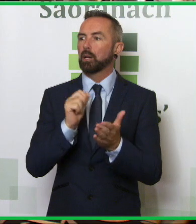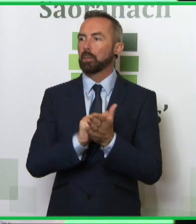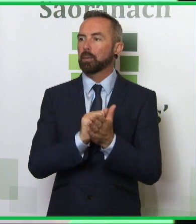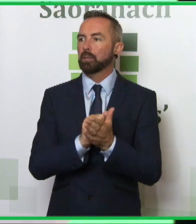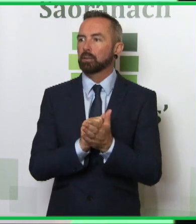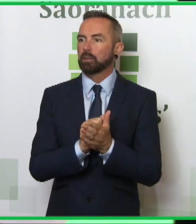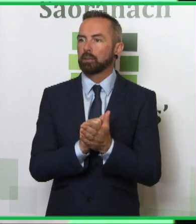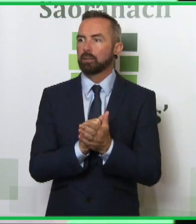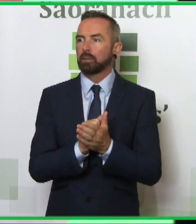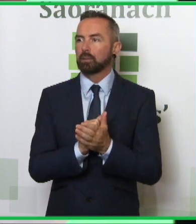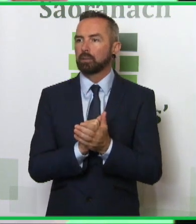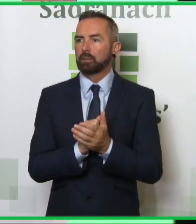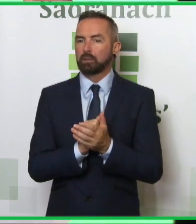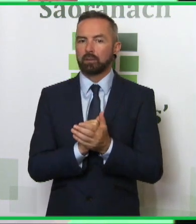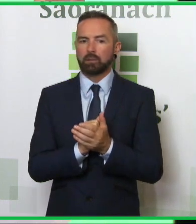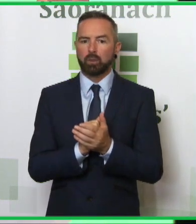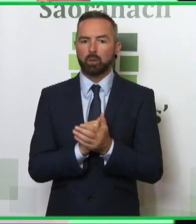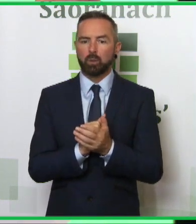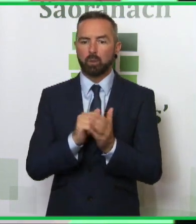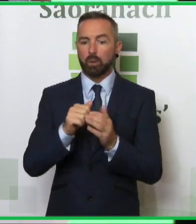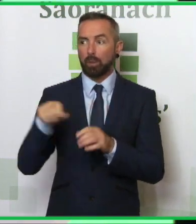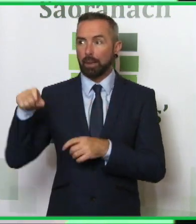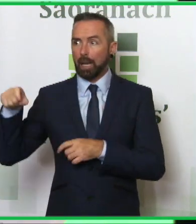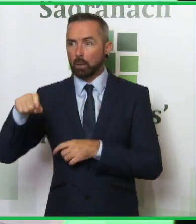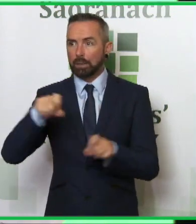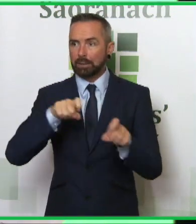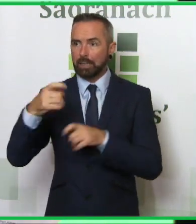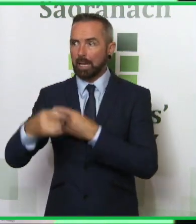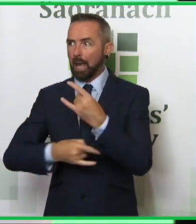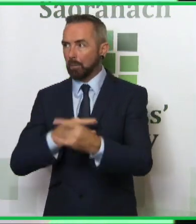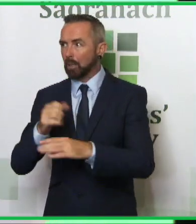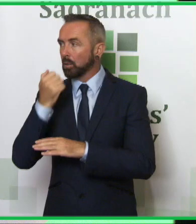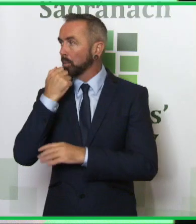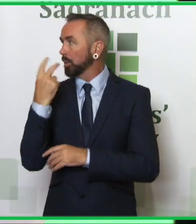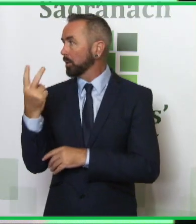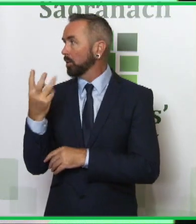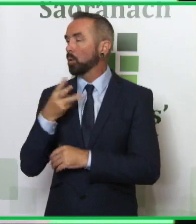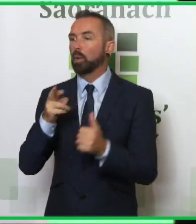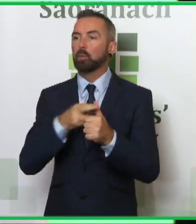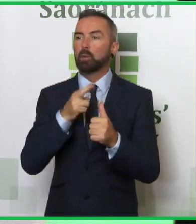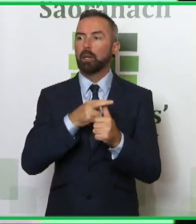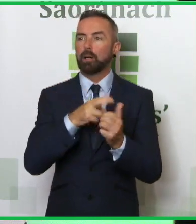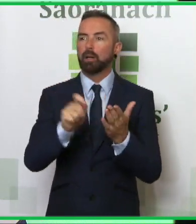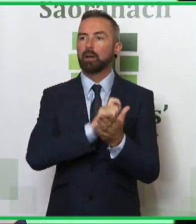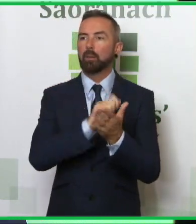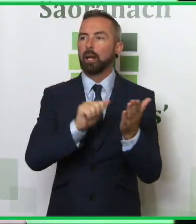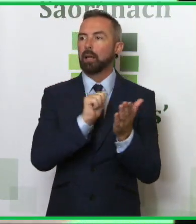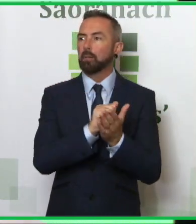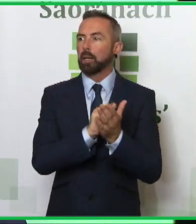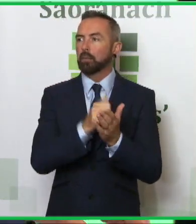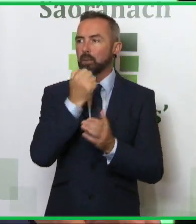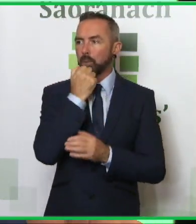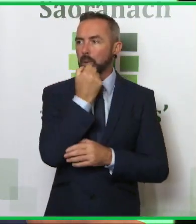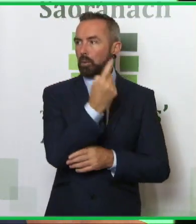going to keep things working in parallel. Count is still going on number 2. We're going to prepare the ballot papers, those on number